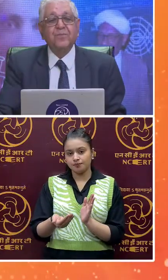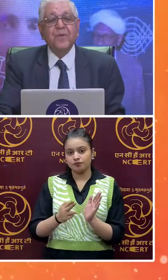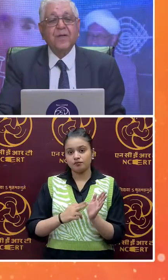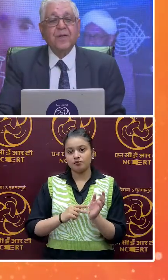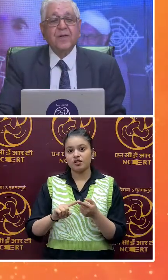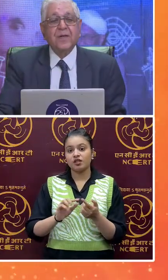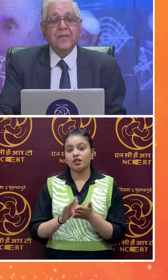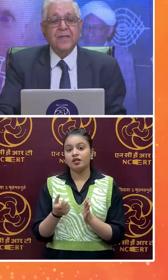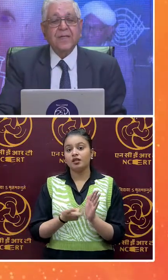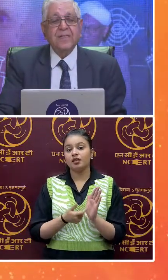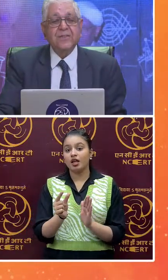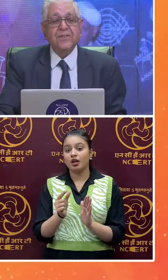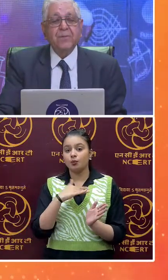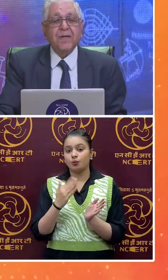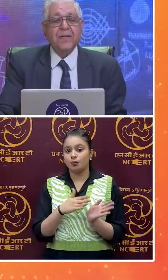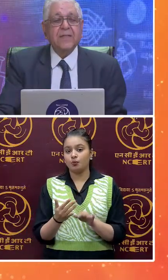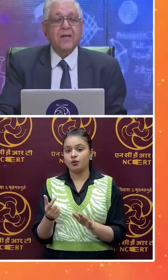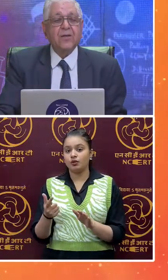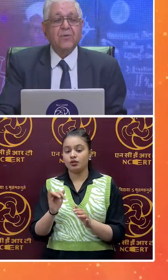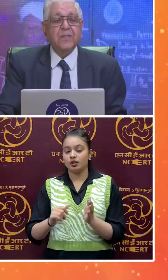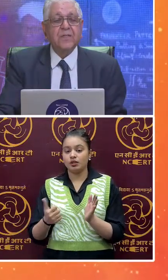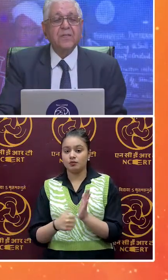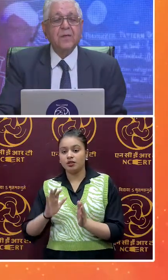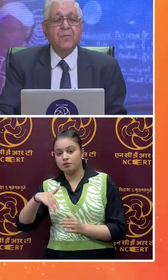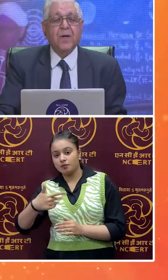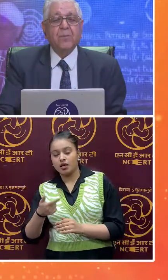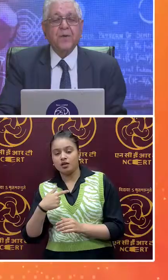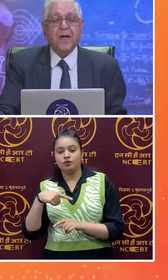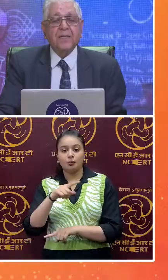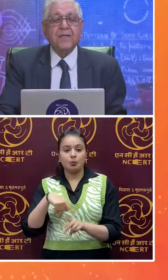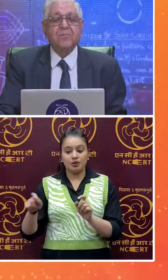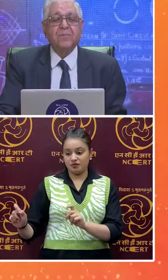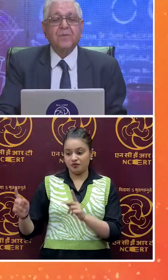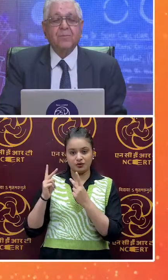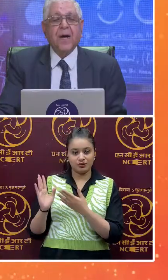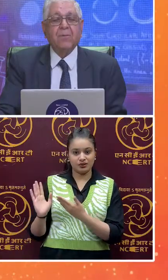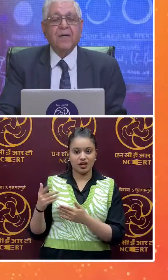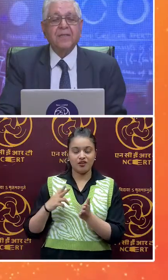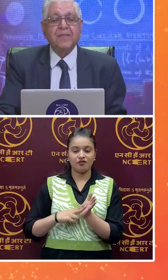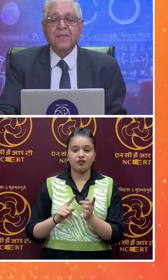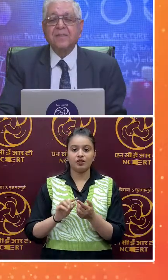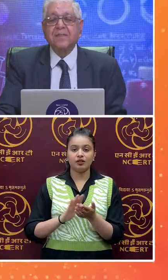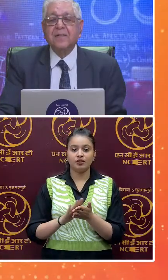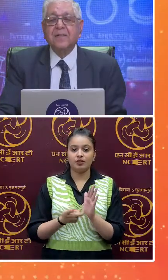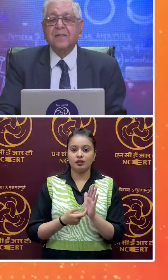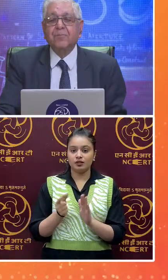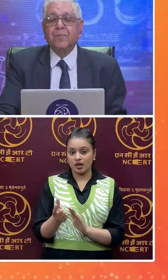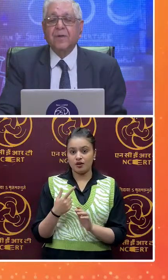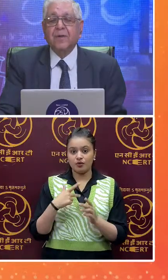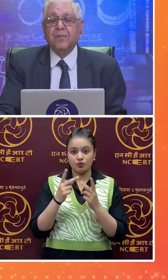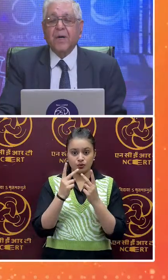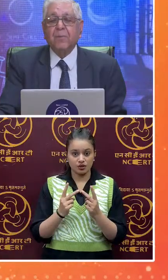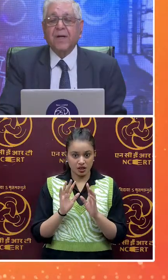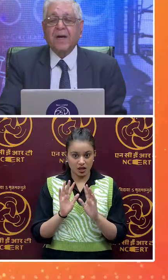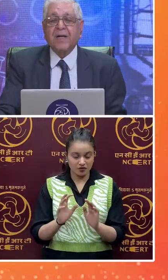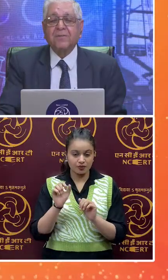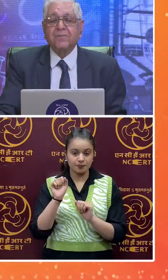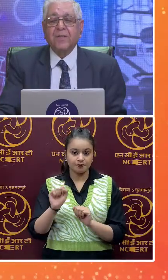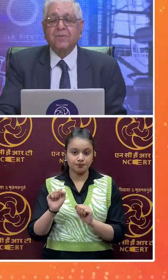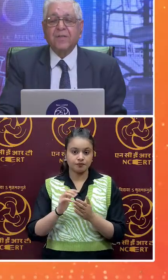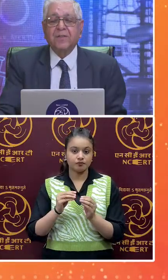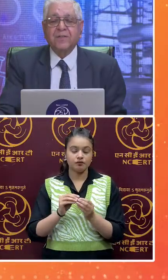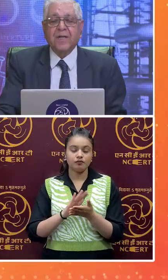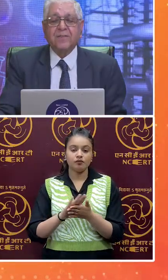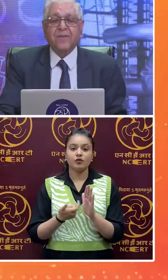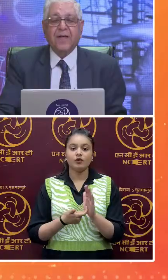Nehru. This is, you see, Pandit Nehru with Brahm Prakash and Bhabha. This is Brahm Prakash